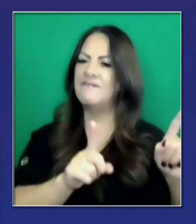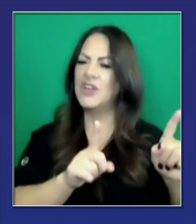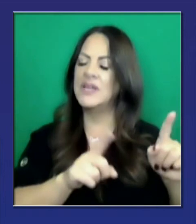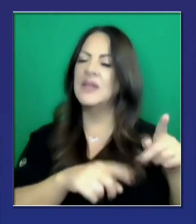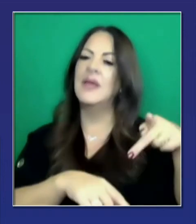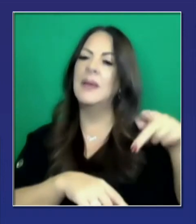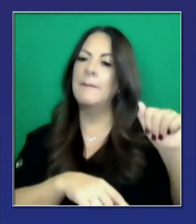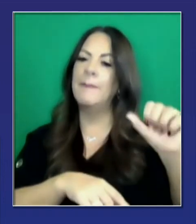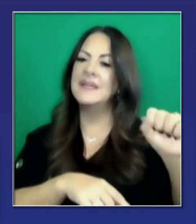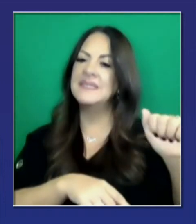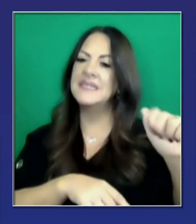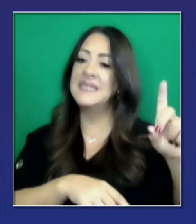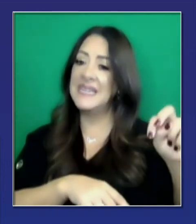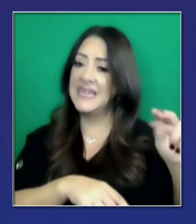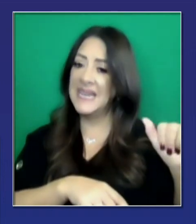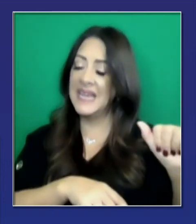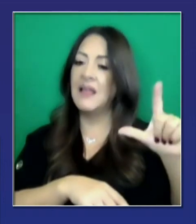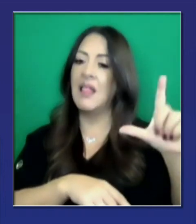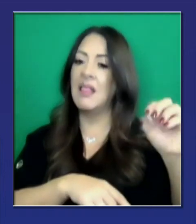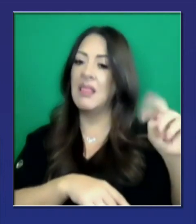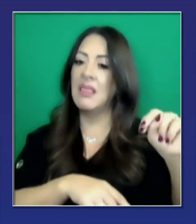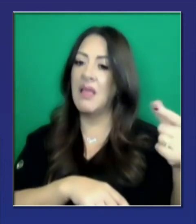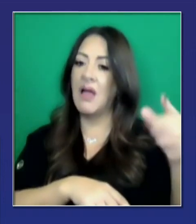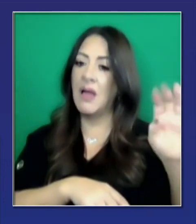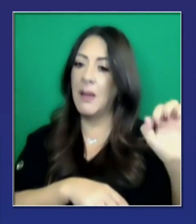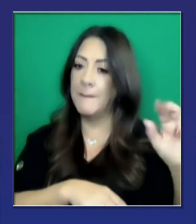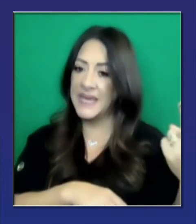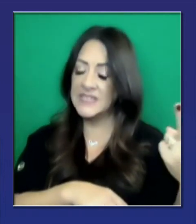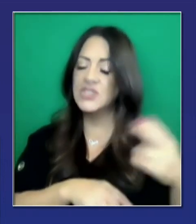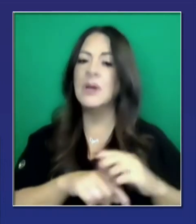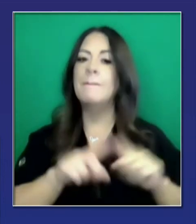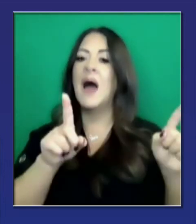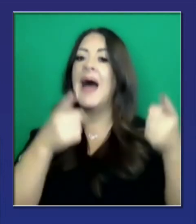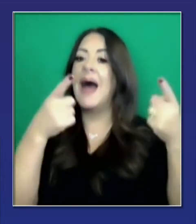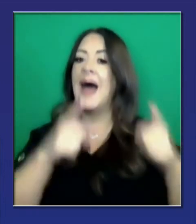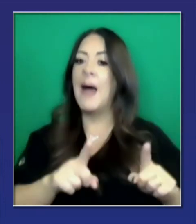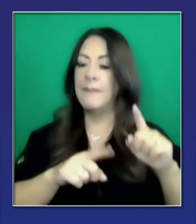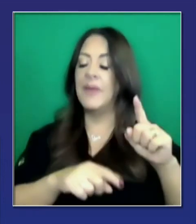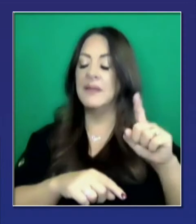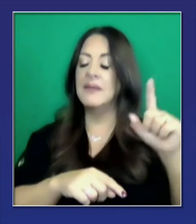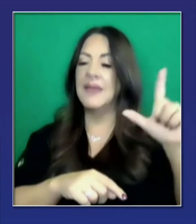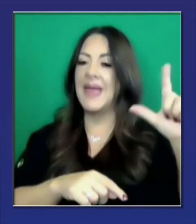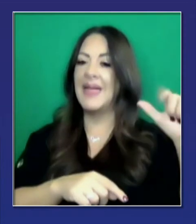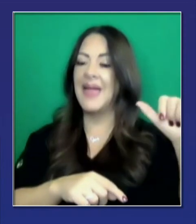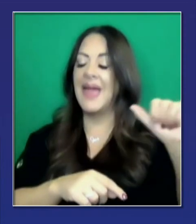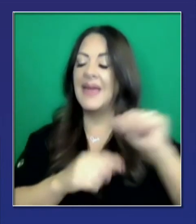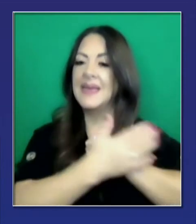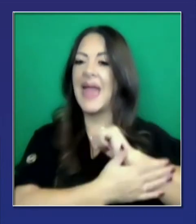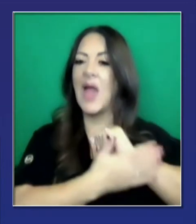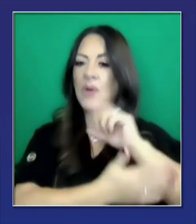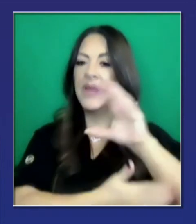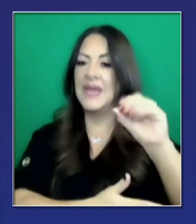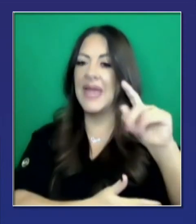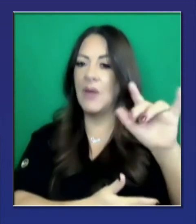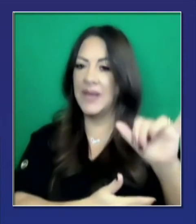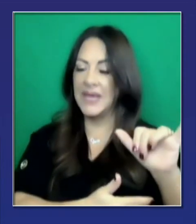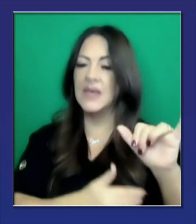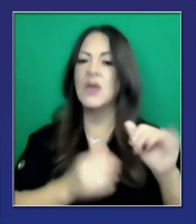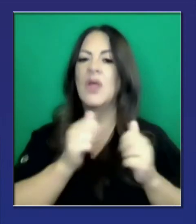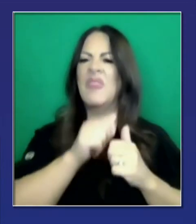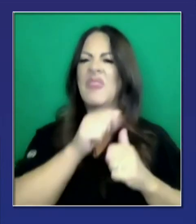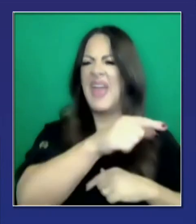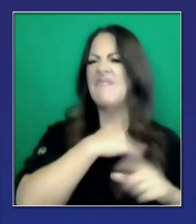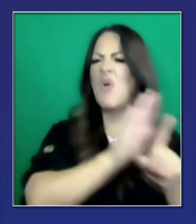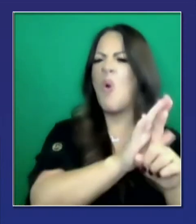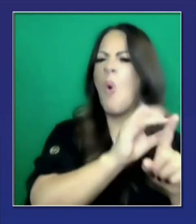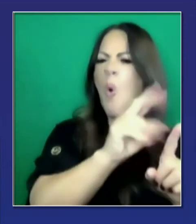Long Beach, but LA County was committed to their own strategy, not in partnership with the